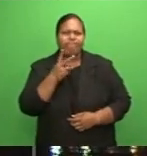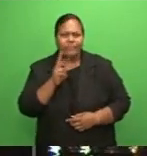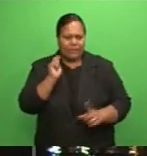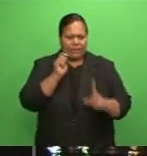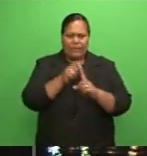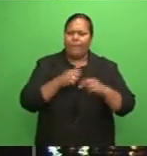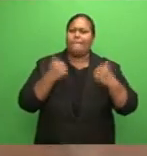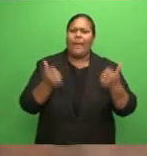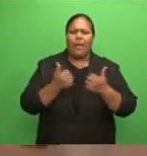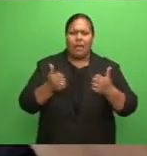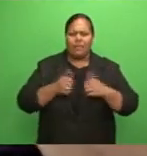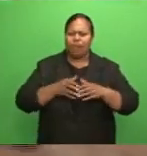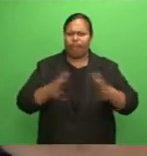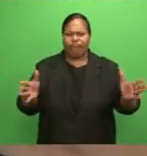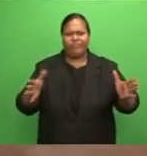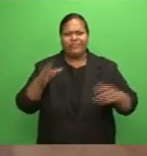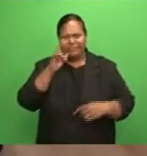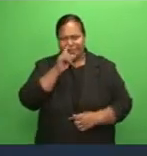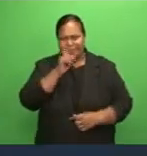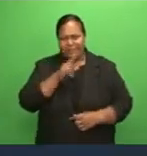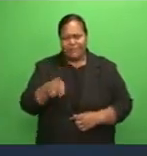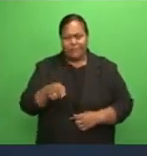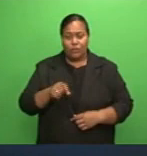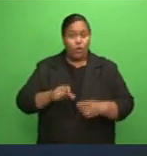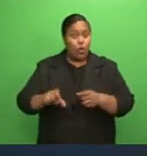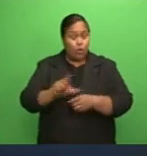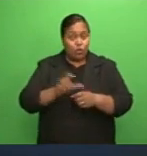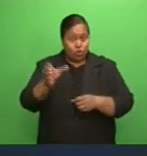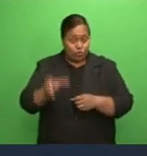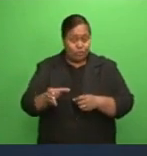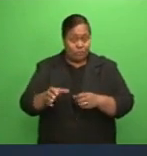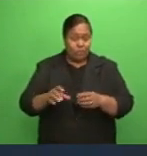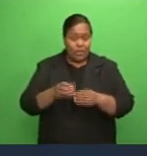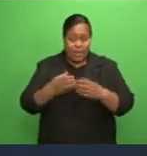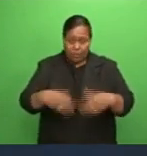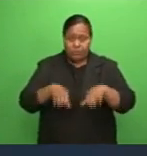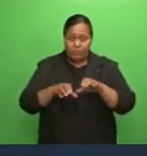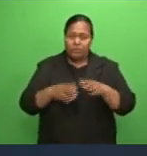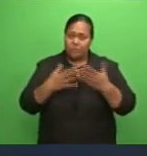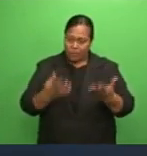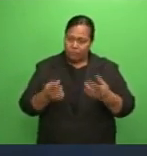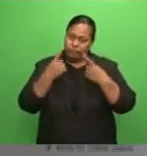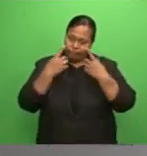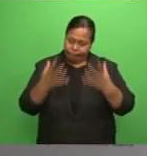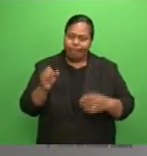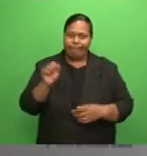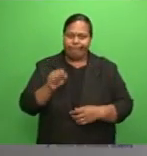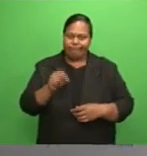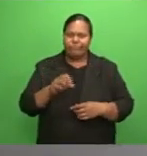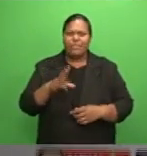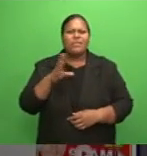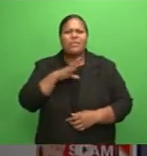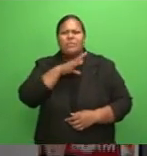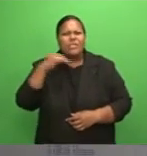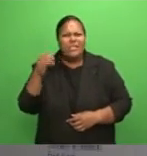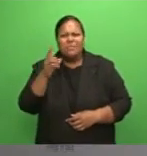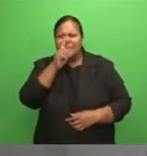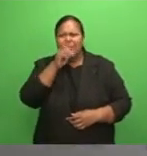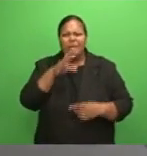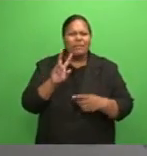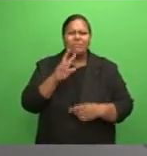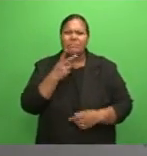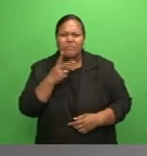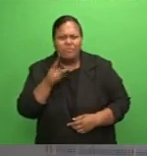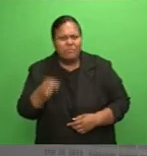of people. The Consumer Council has revealed that scammers and fraudsters are taking advantage of the pandemic and targeting